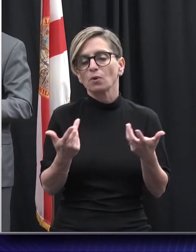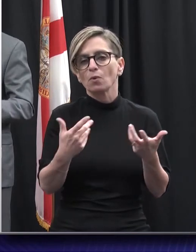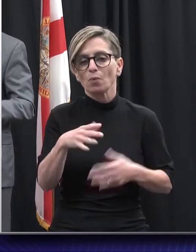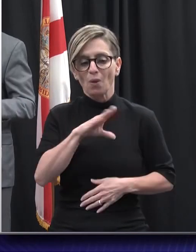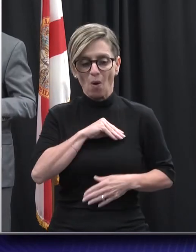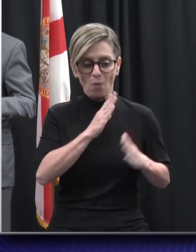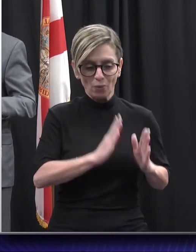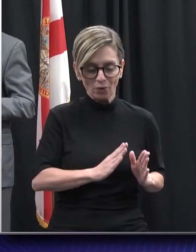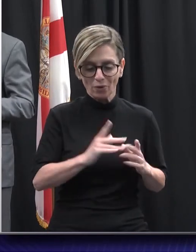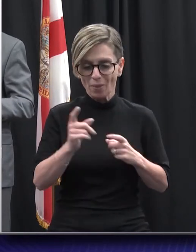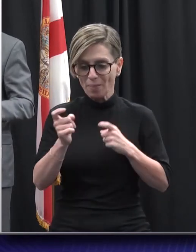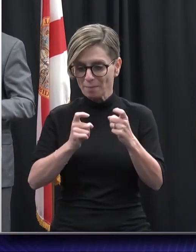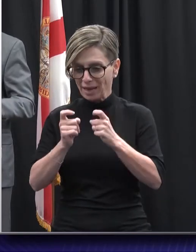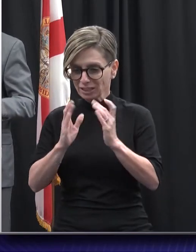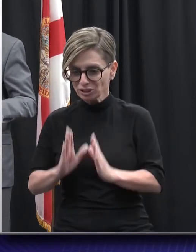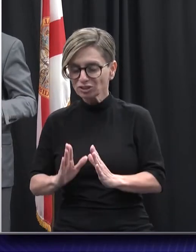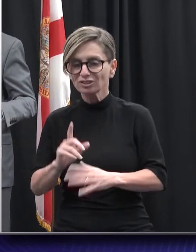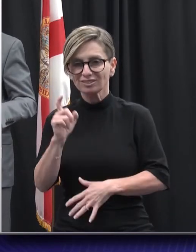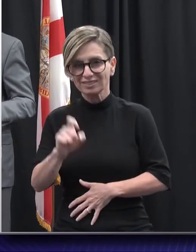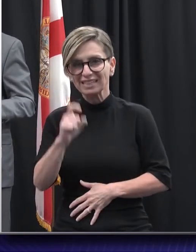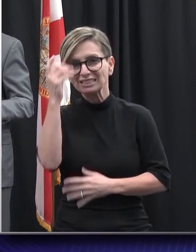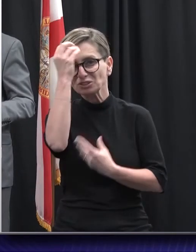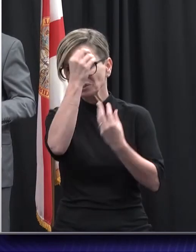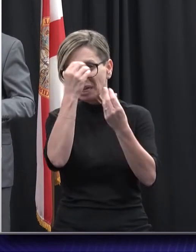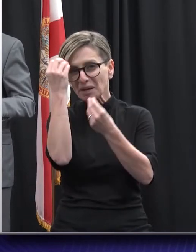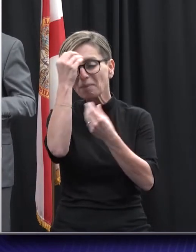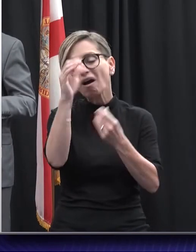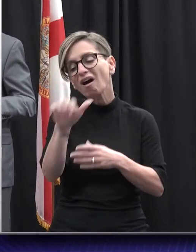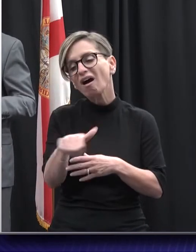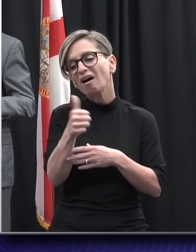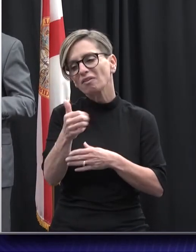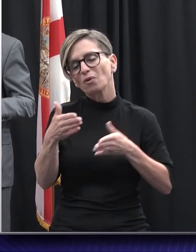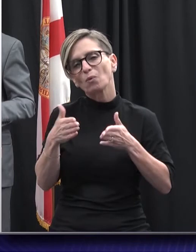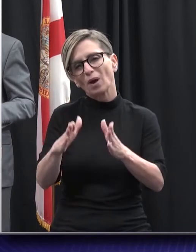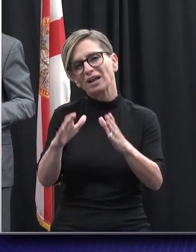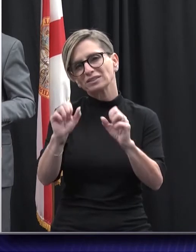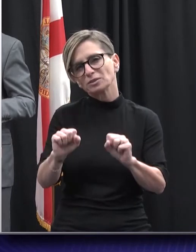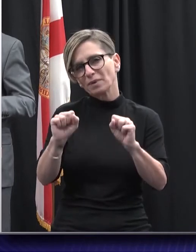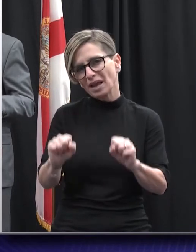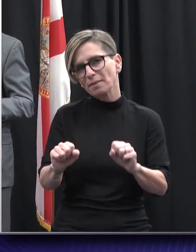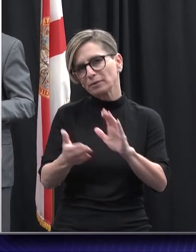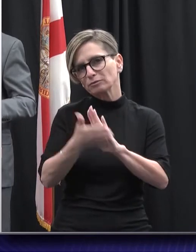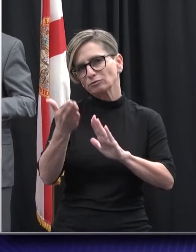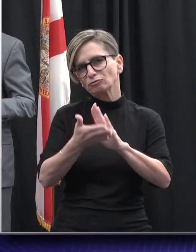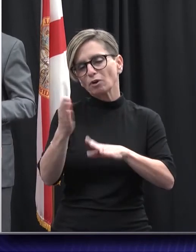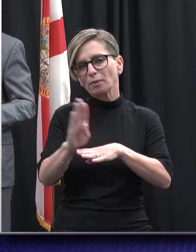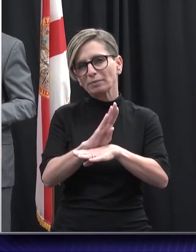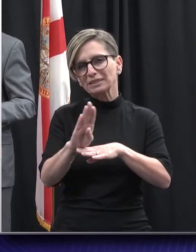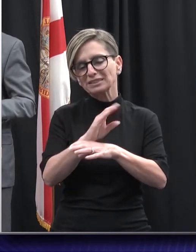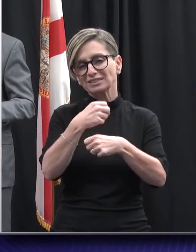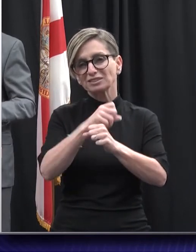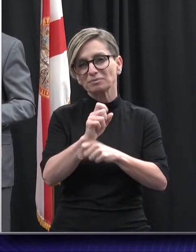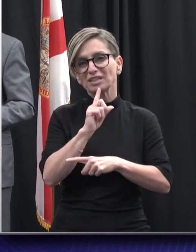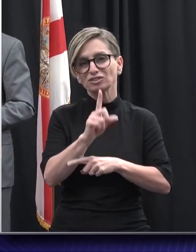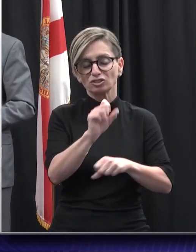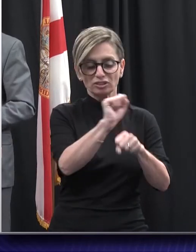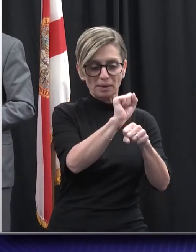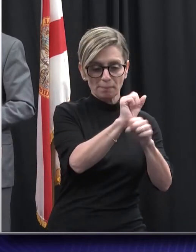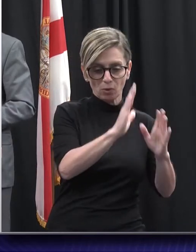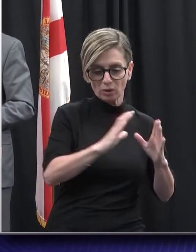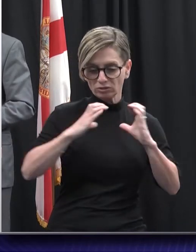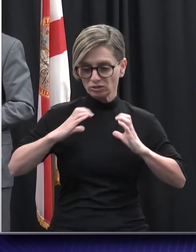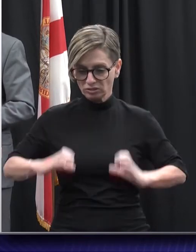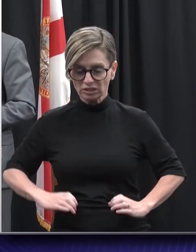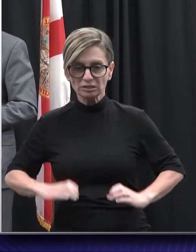the managers, have to think about alternative ways of doing business to ensure that their employees and their customers are